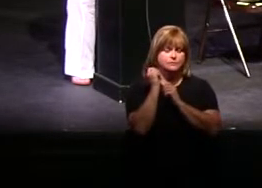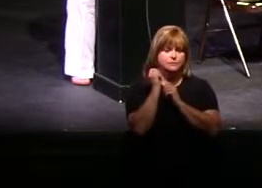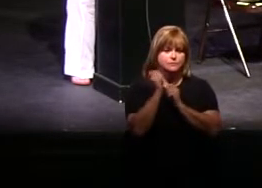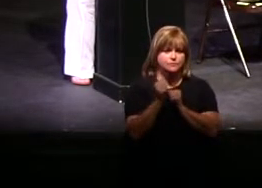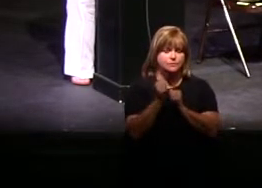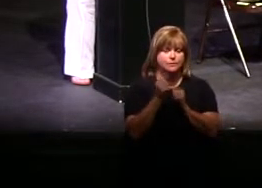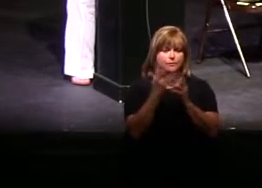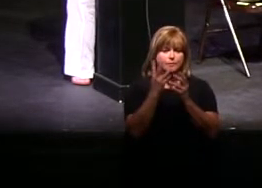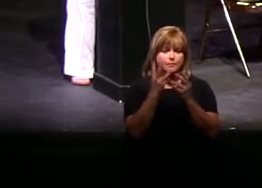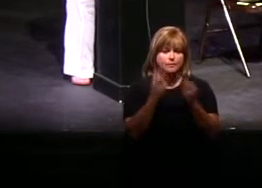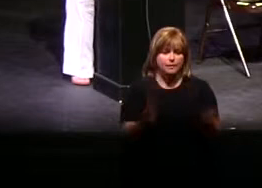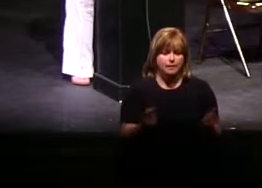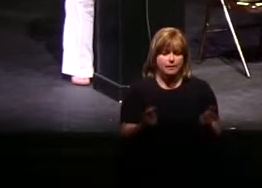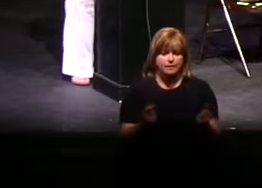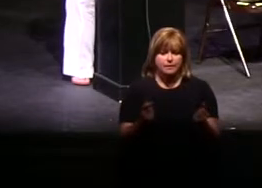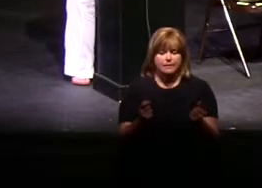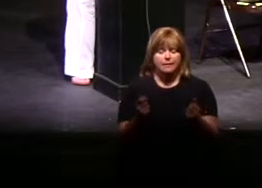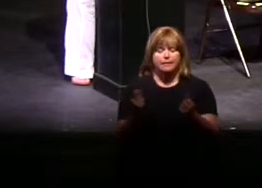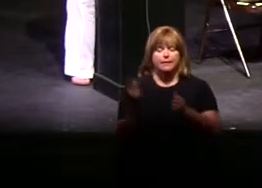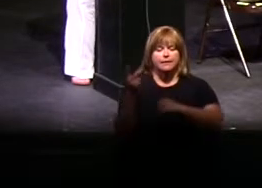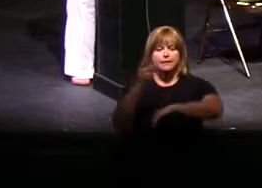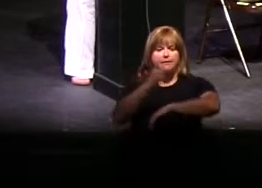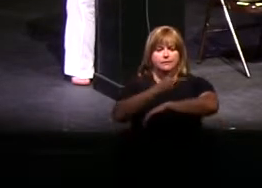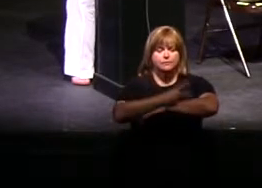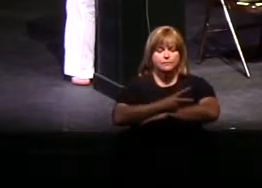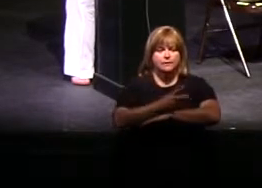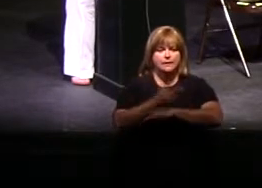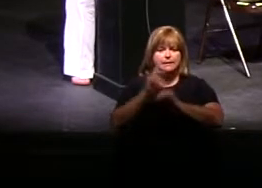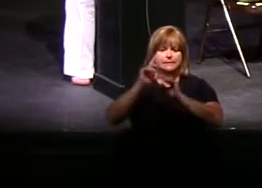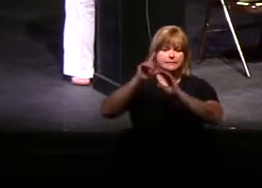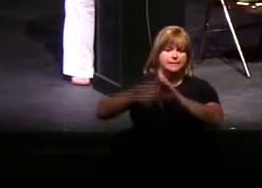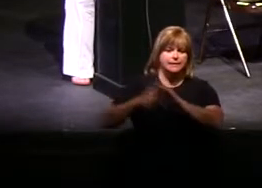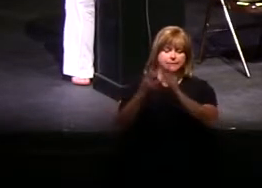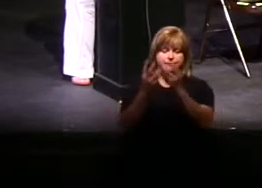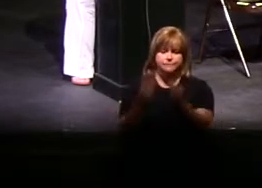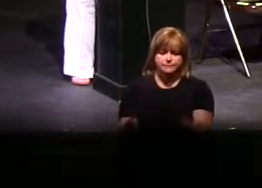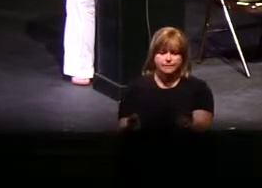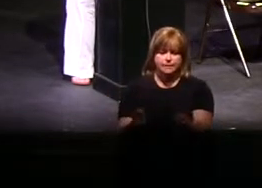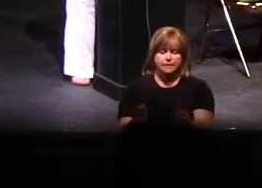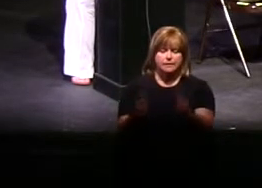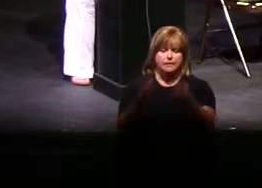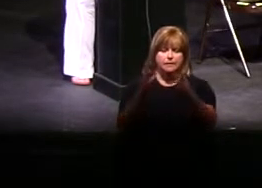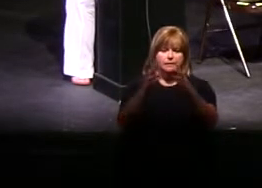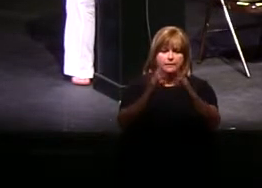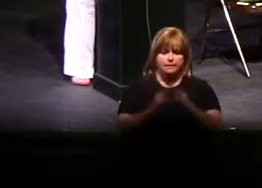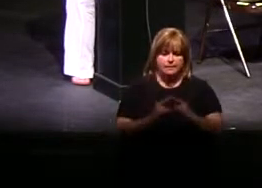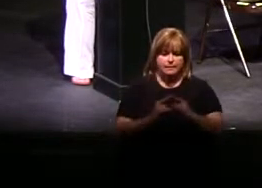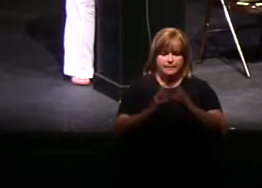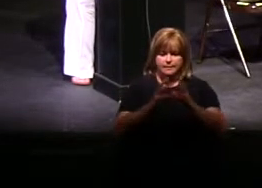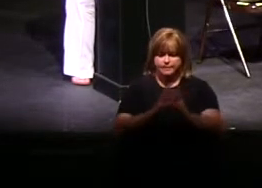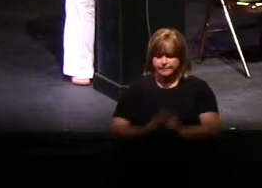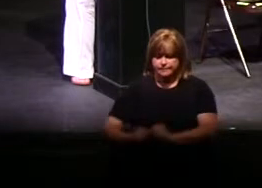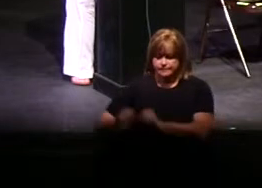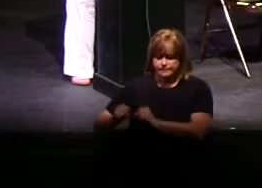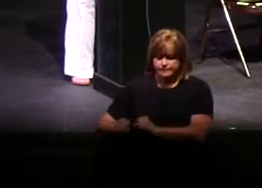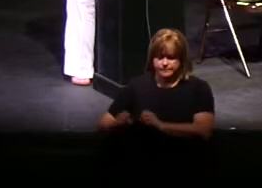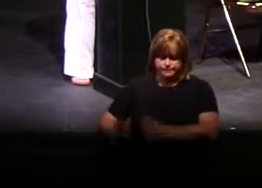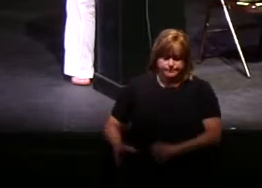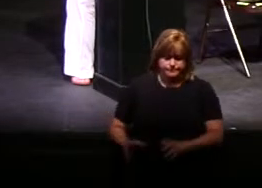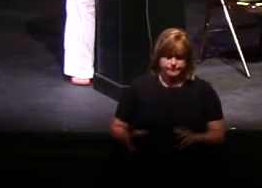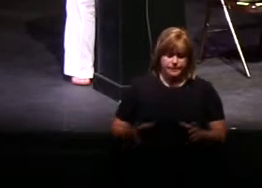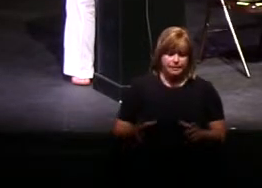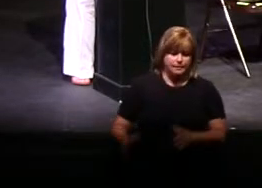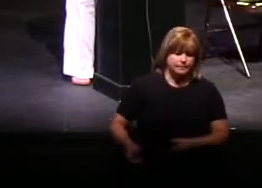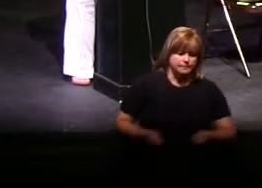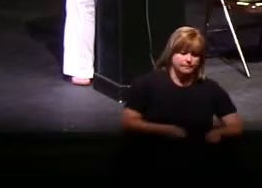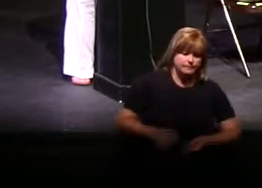And 2 days later, when it was time to go, after we had taken down the tent and stowed the coolers and everyone was belted